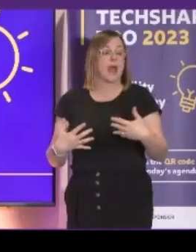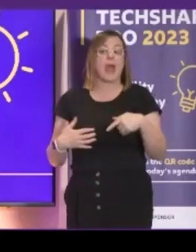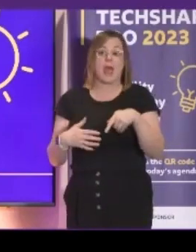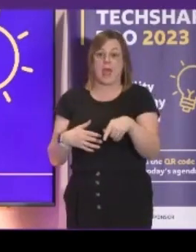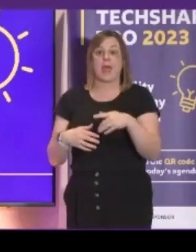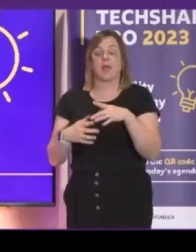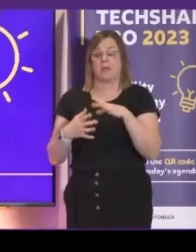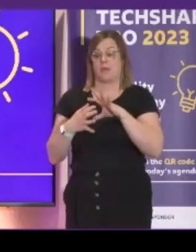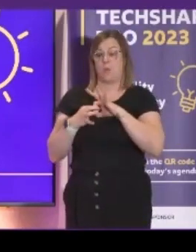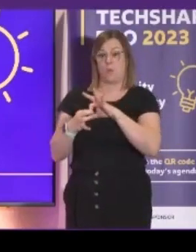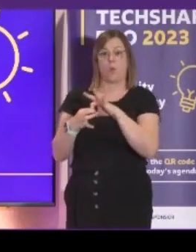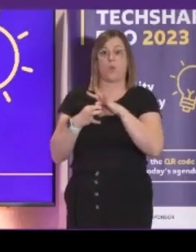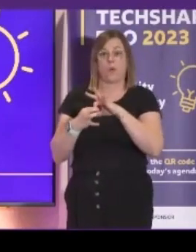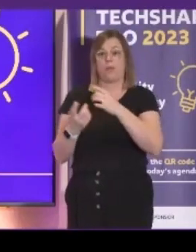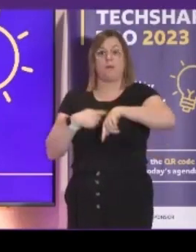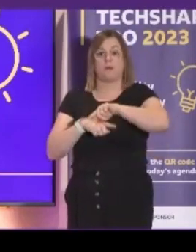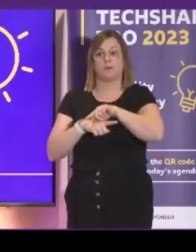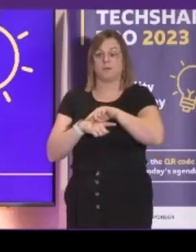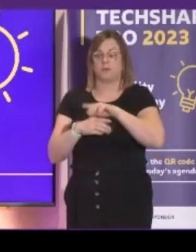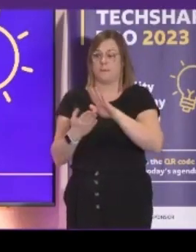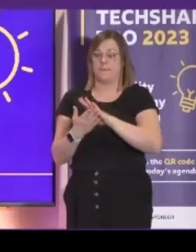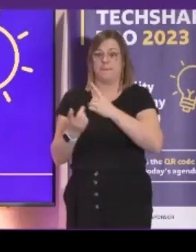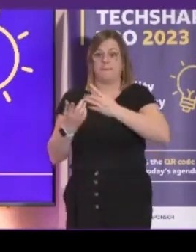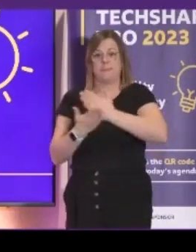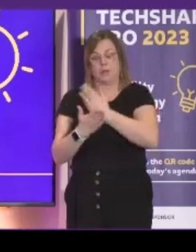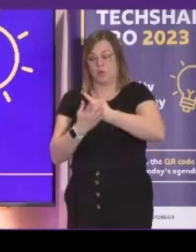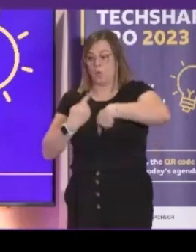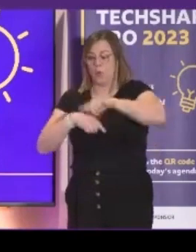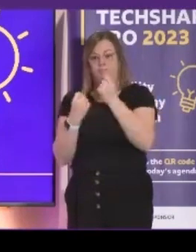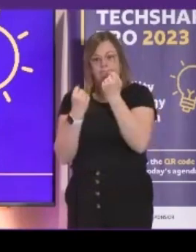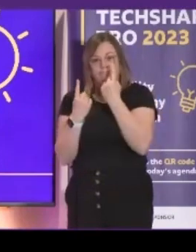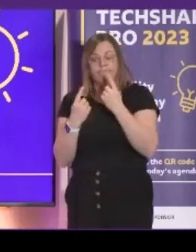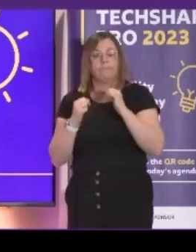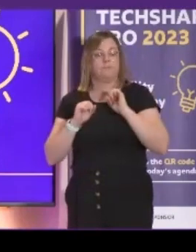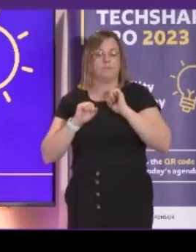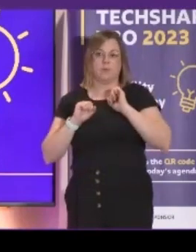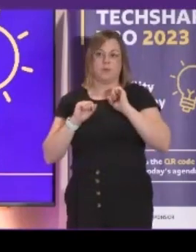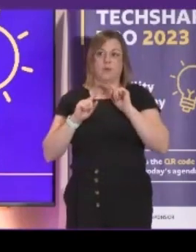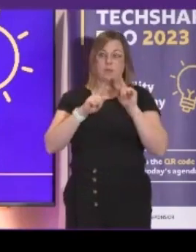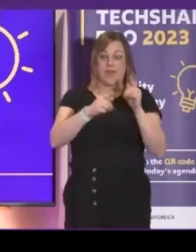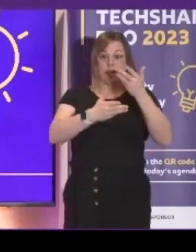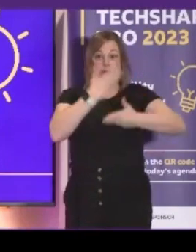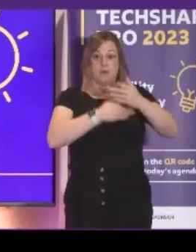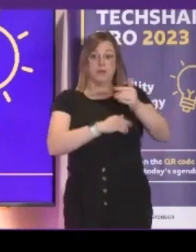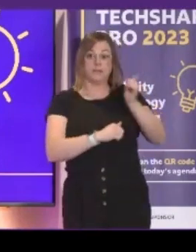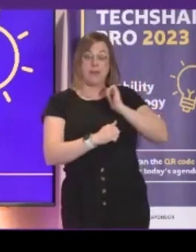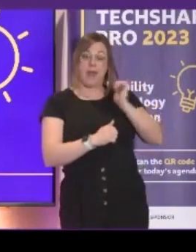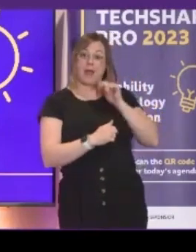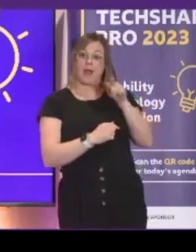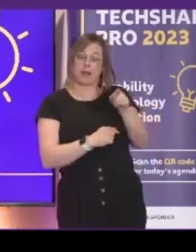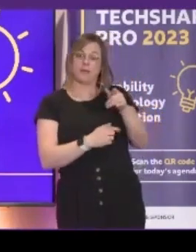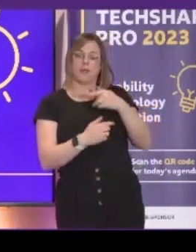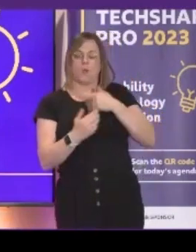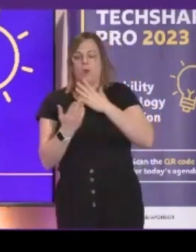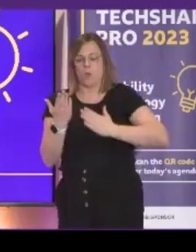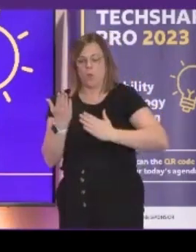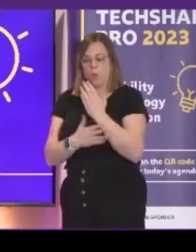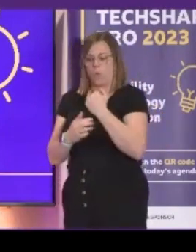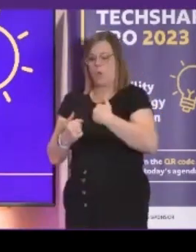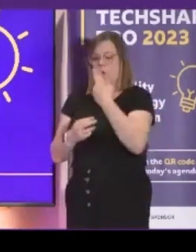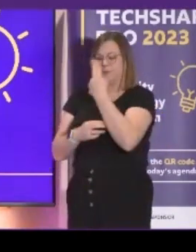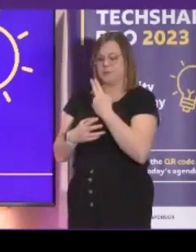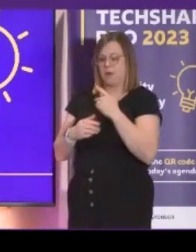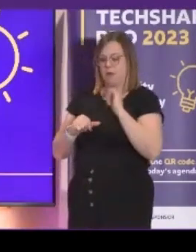they work very closely with us in that translation process in terms of these are the things that we expect. And then when we're working through our design